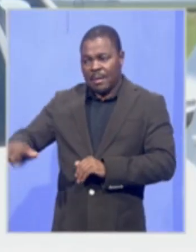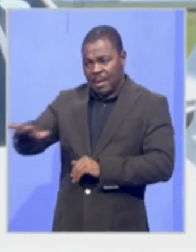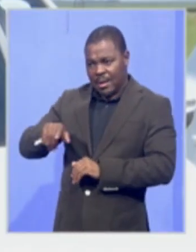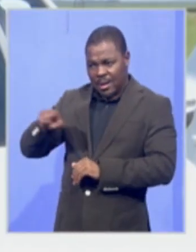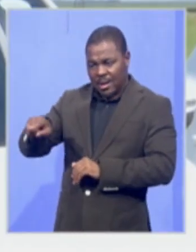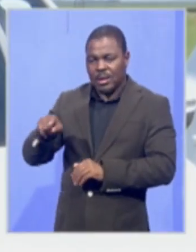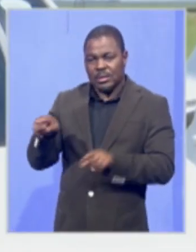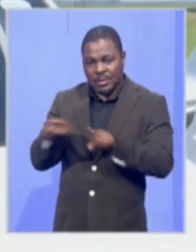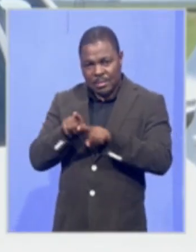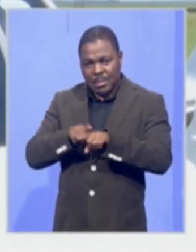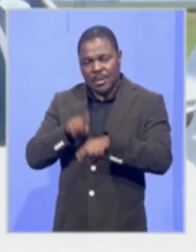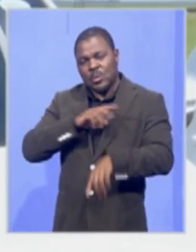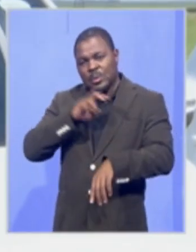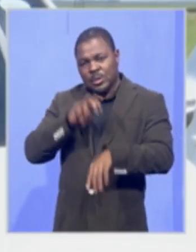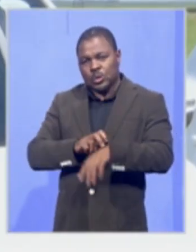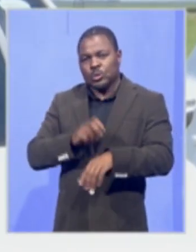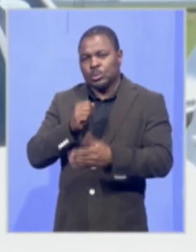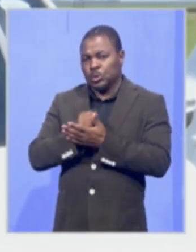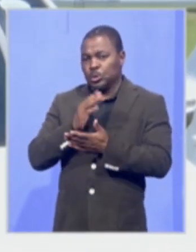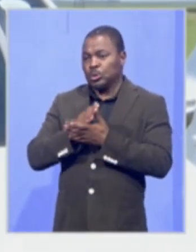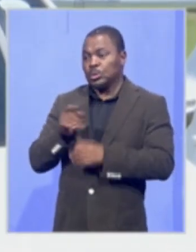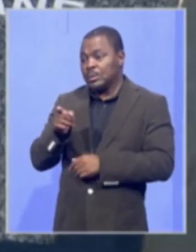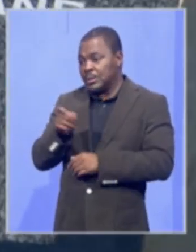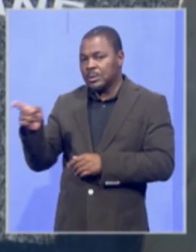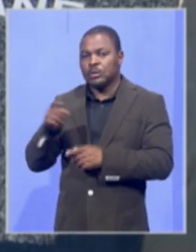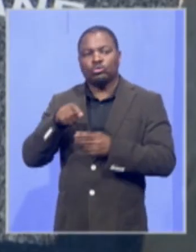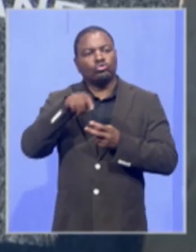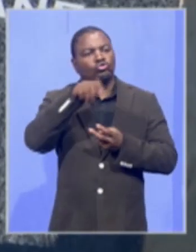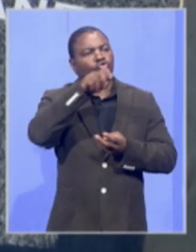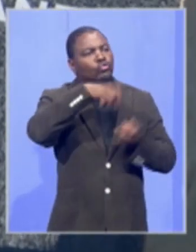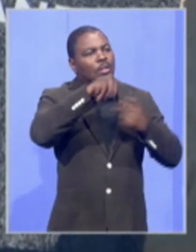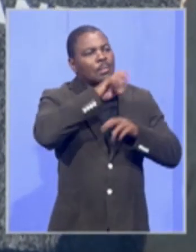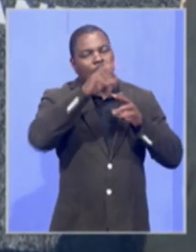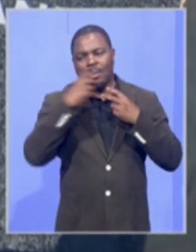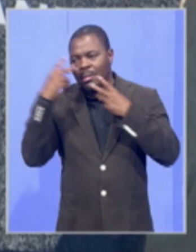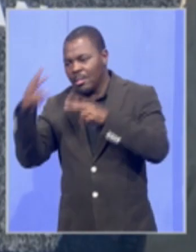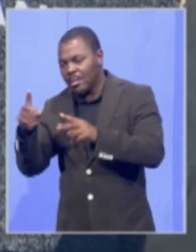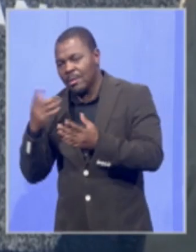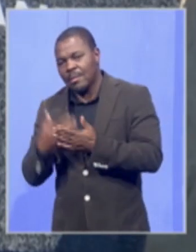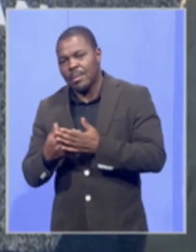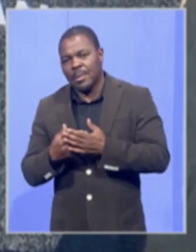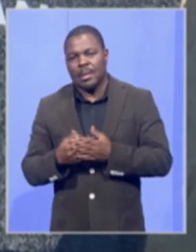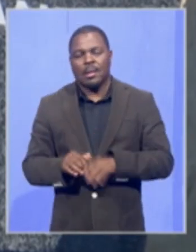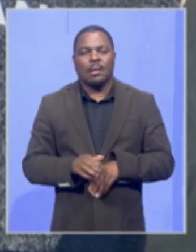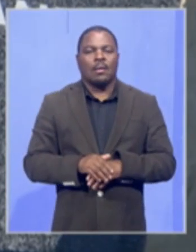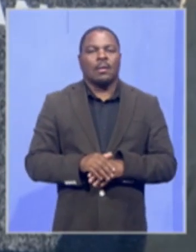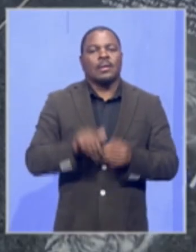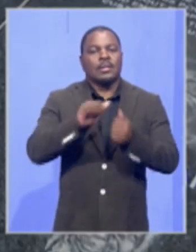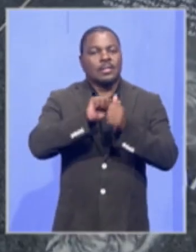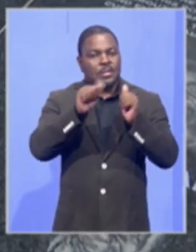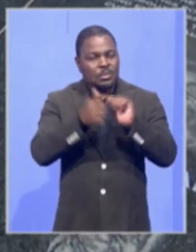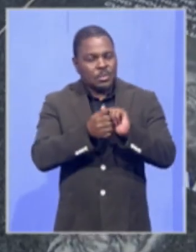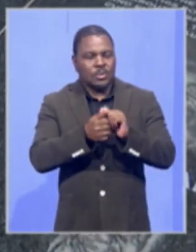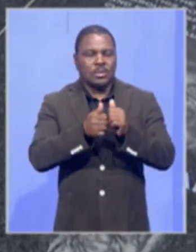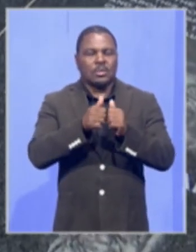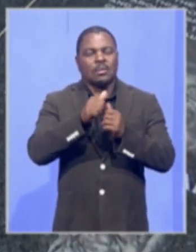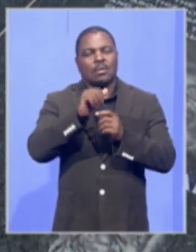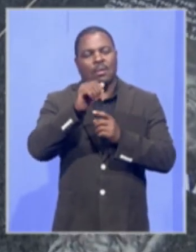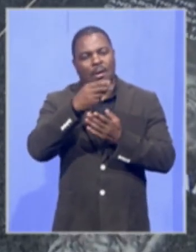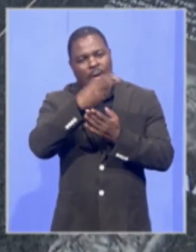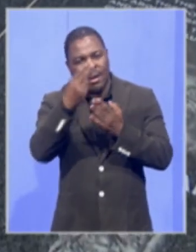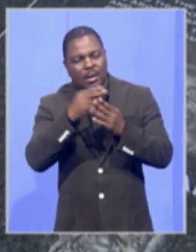kgone ho kenela ho tourism. Letona la lefapha la dipapadi, bonono le setso Free